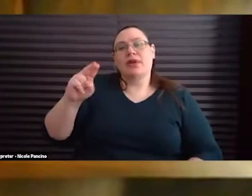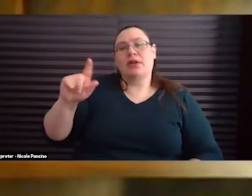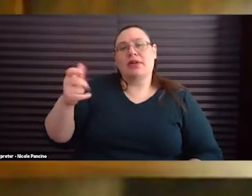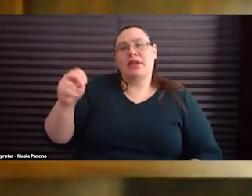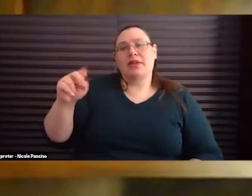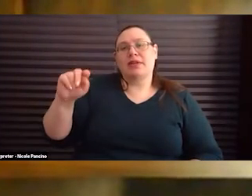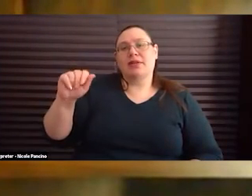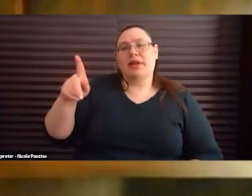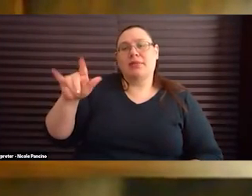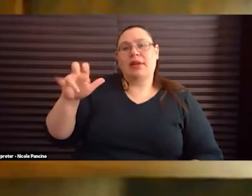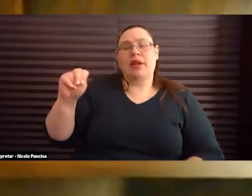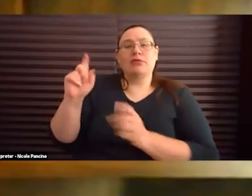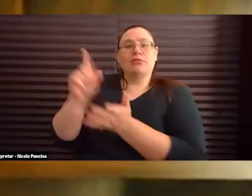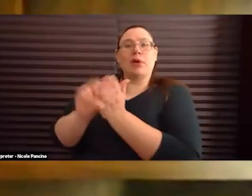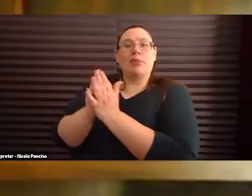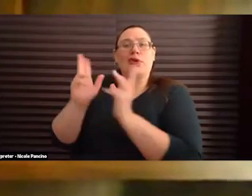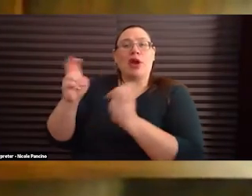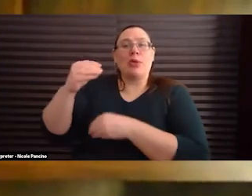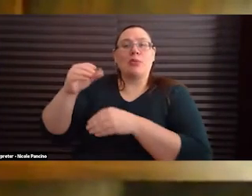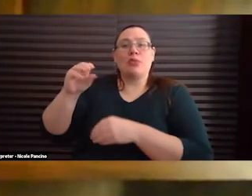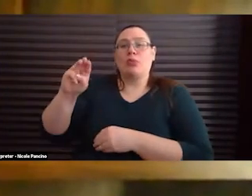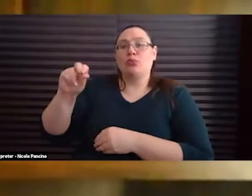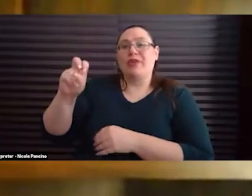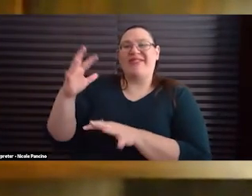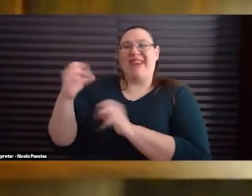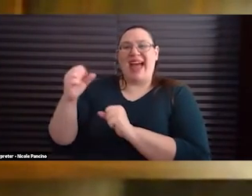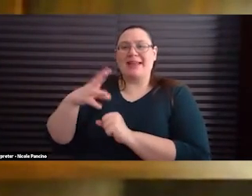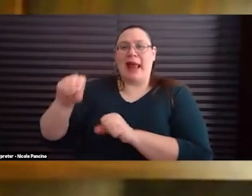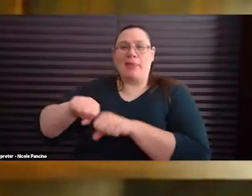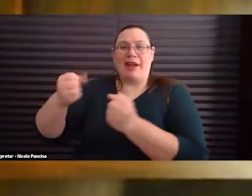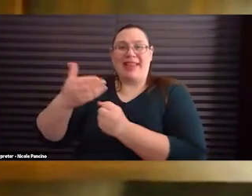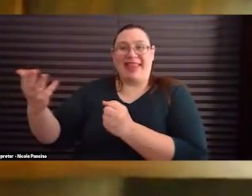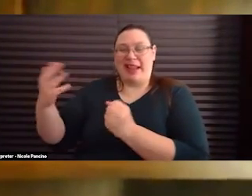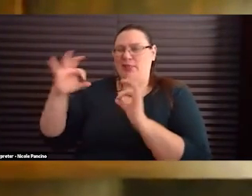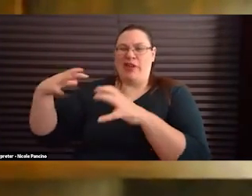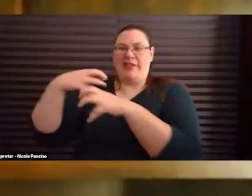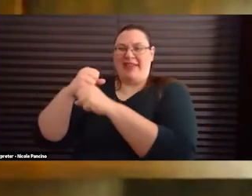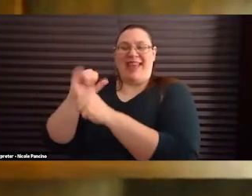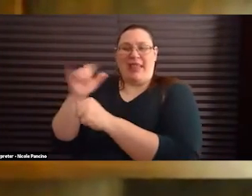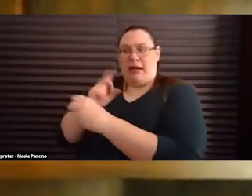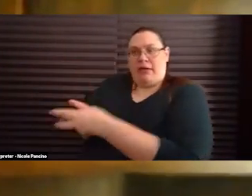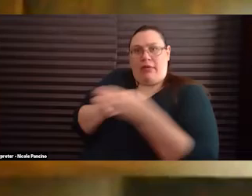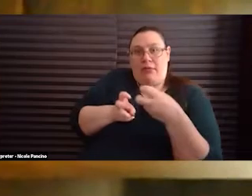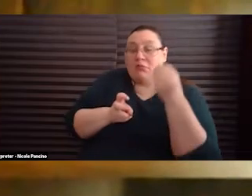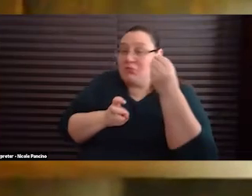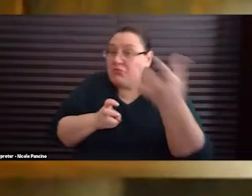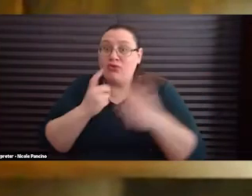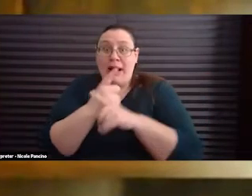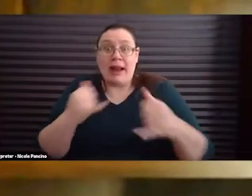book, Move Fast and Break Things. He encapsulated that well. And I just want to say from the outset, I borrow from a lot of people when